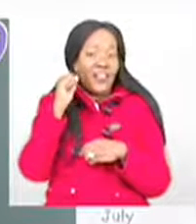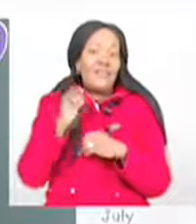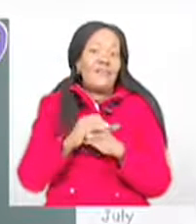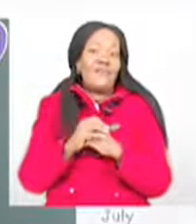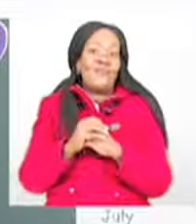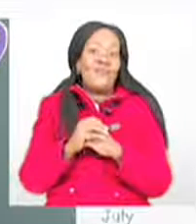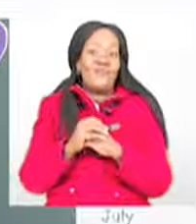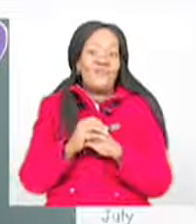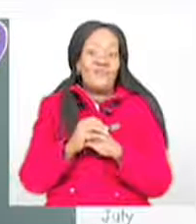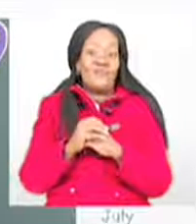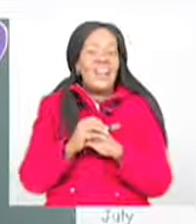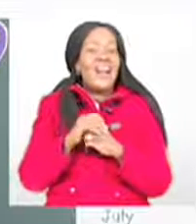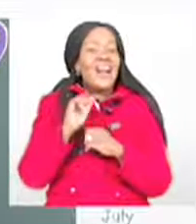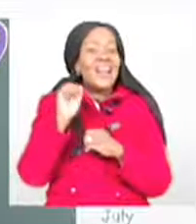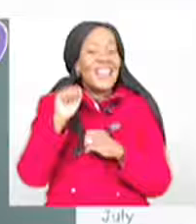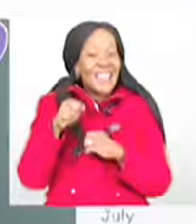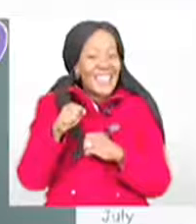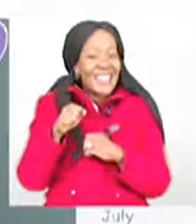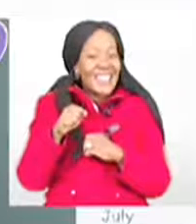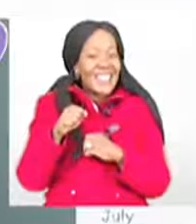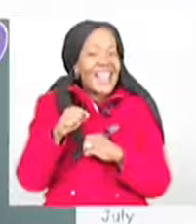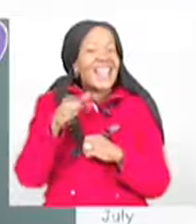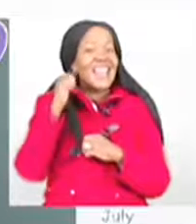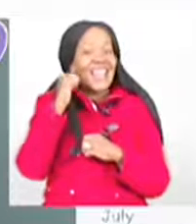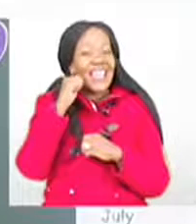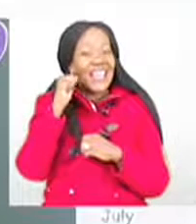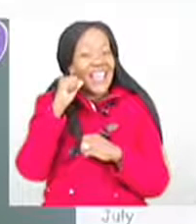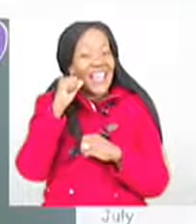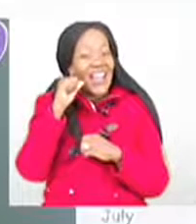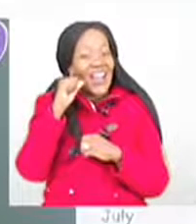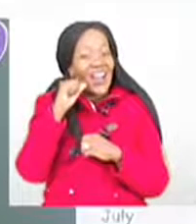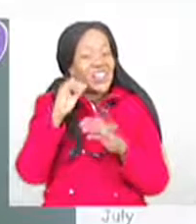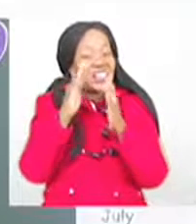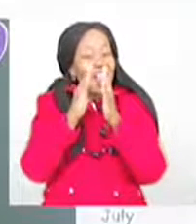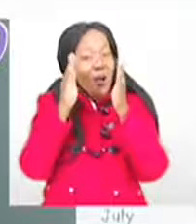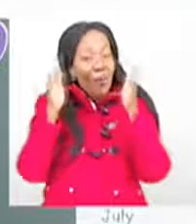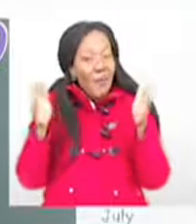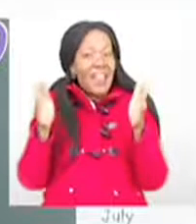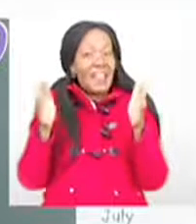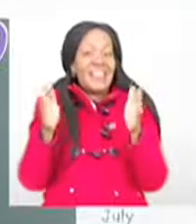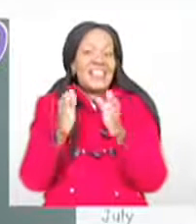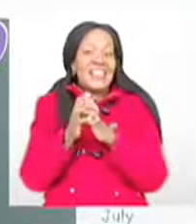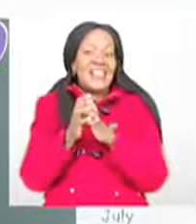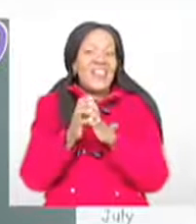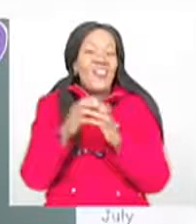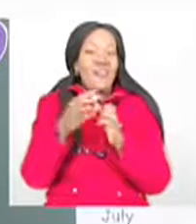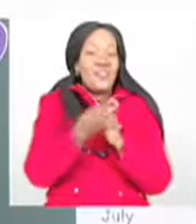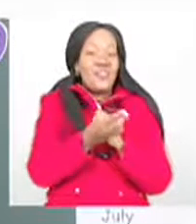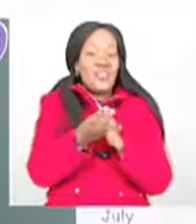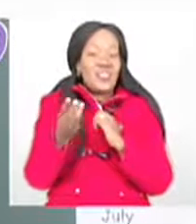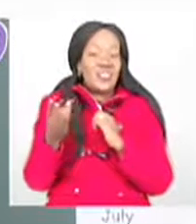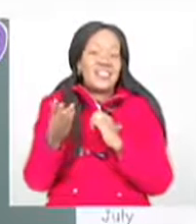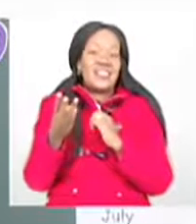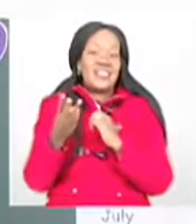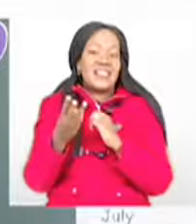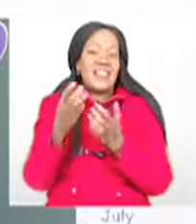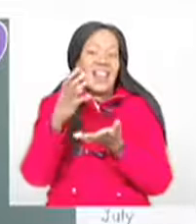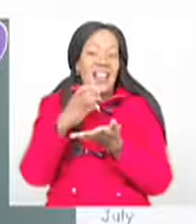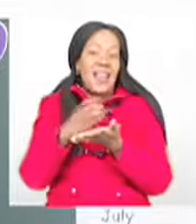mug? Yes, the yellow mug is the biggest between all these